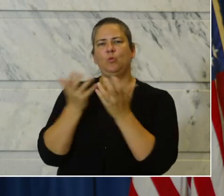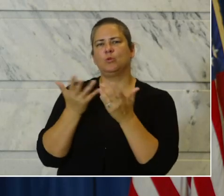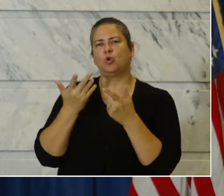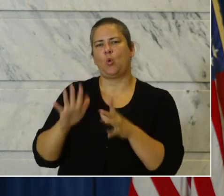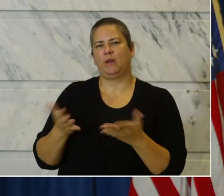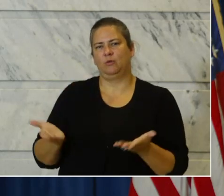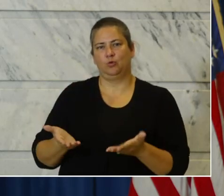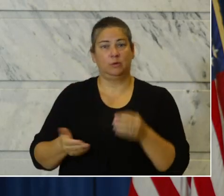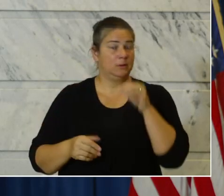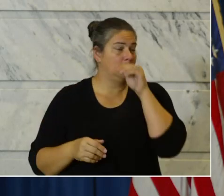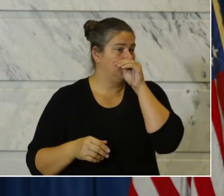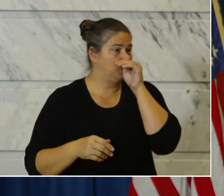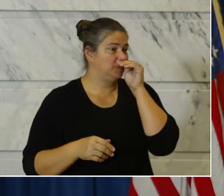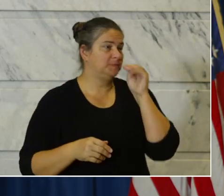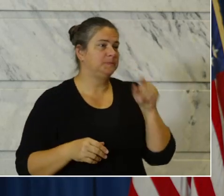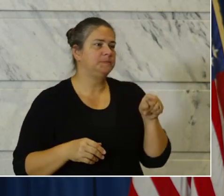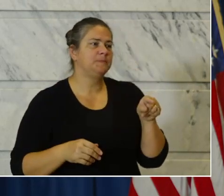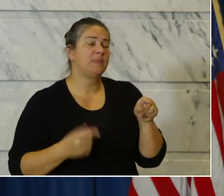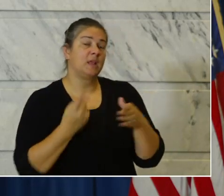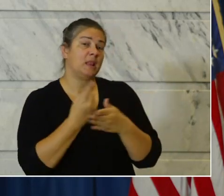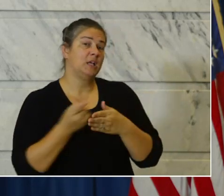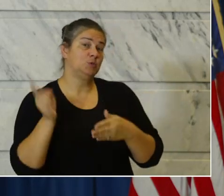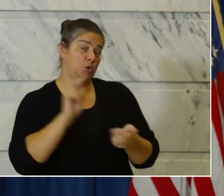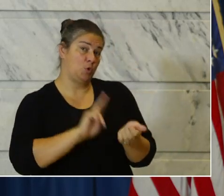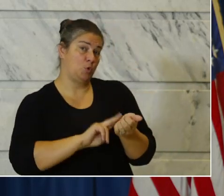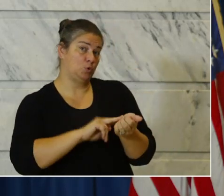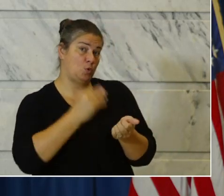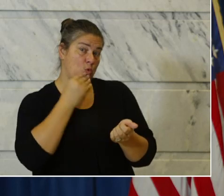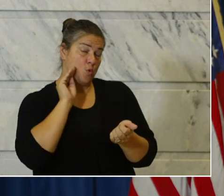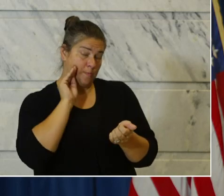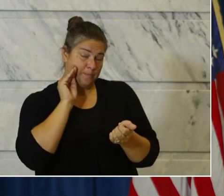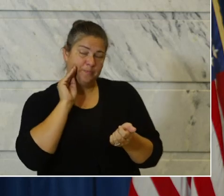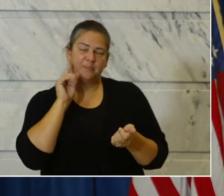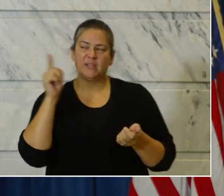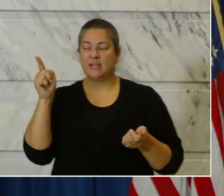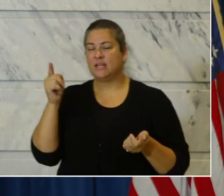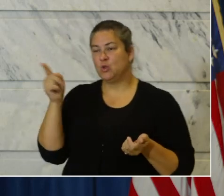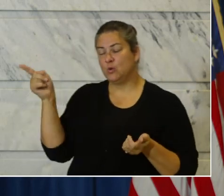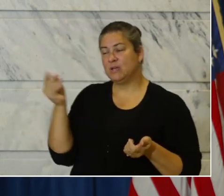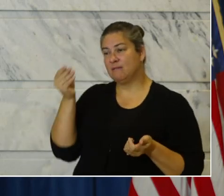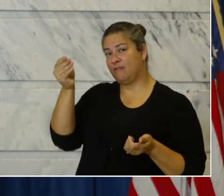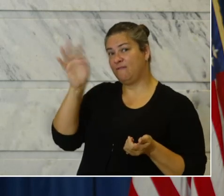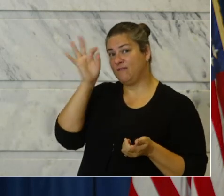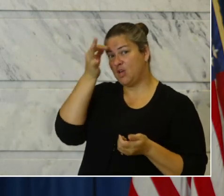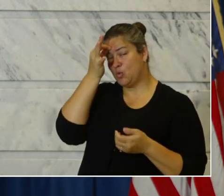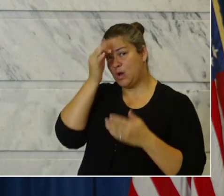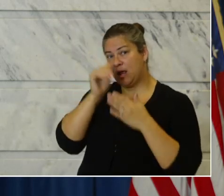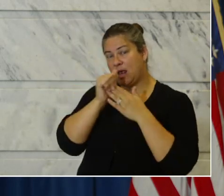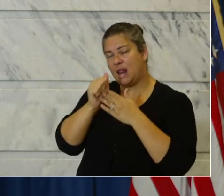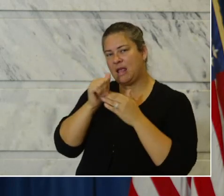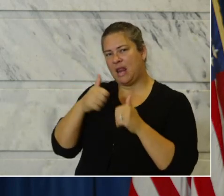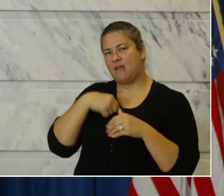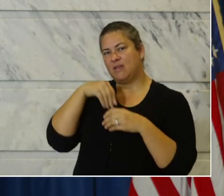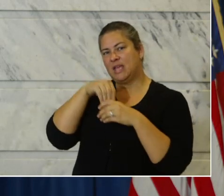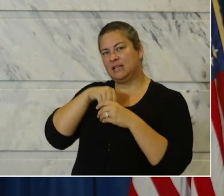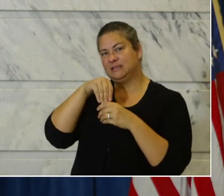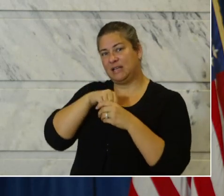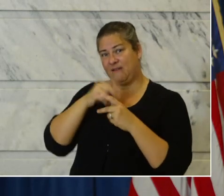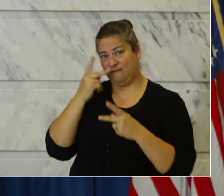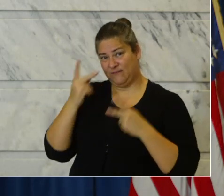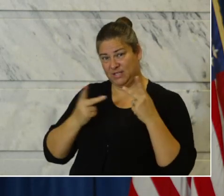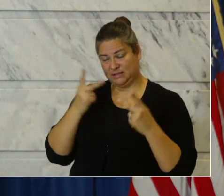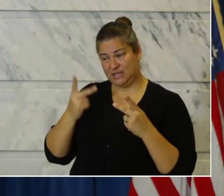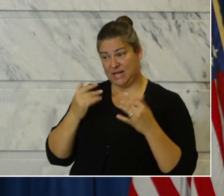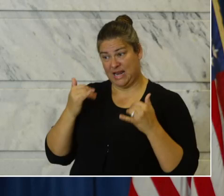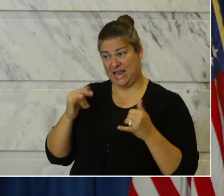place. Last week, nursing homes were given federal guidelines saying they could resume indoor visits, and now if they're in a